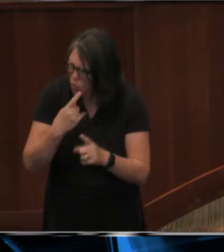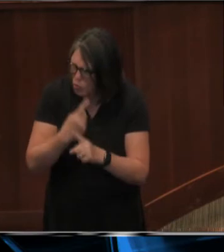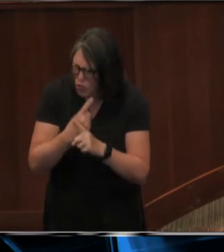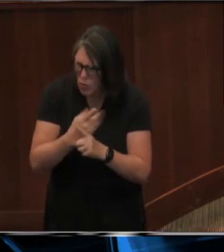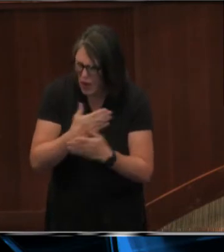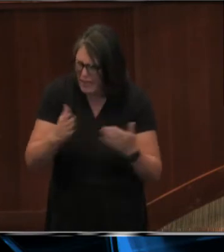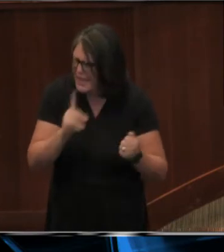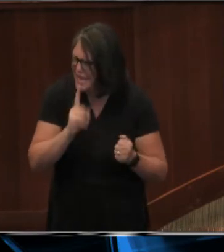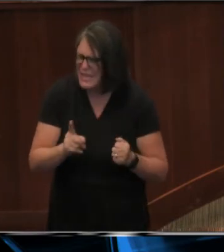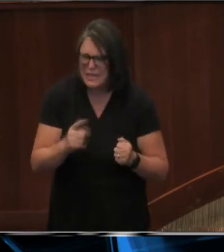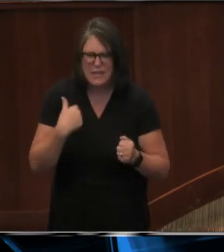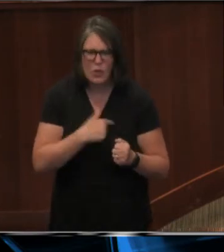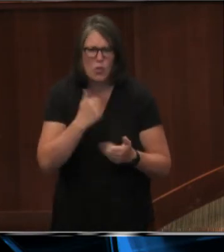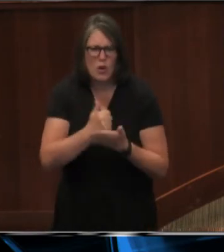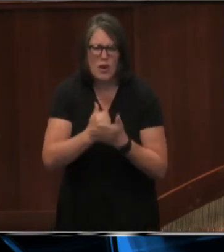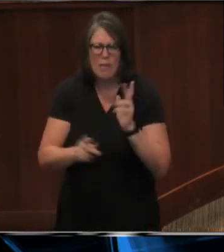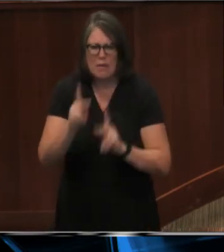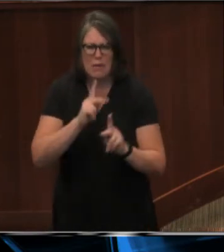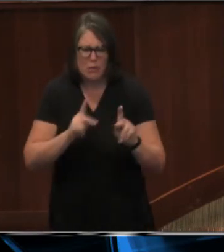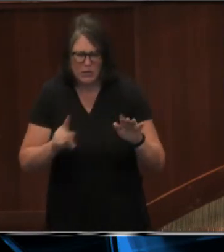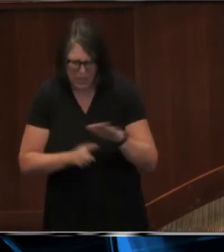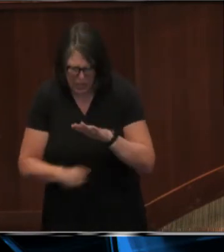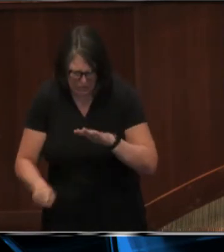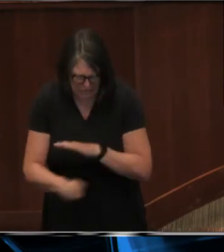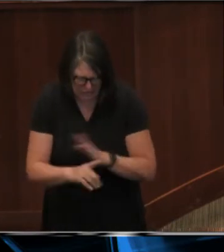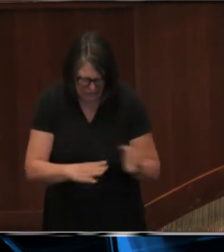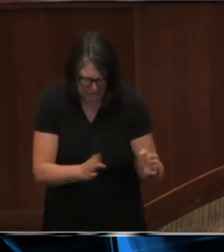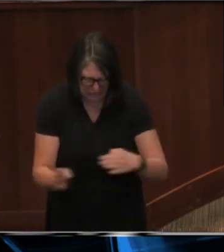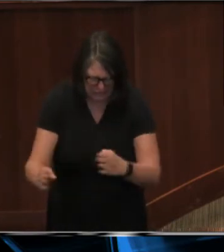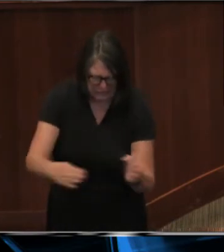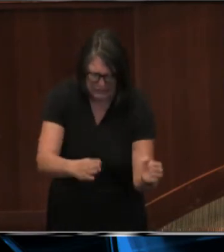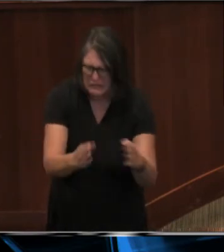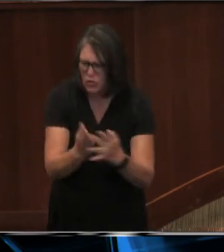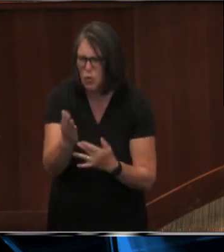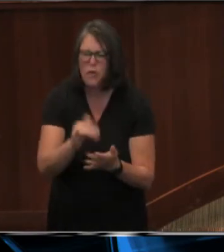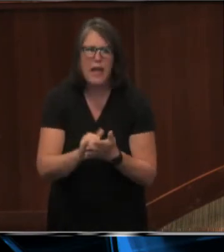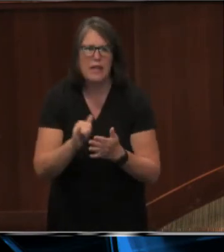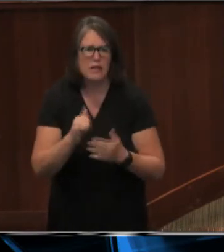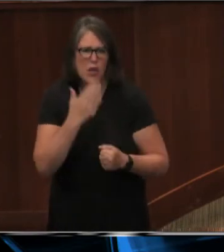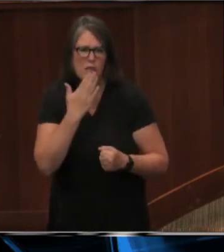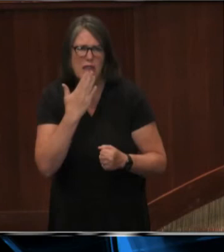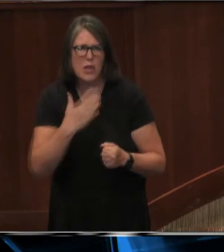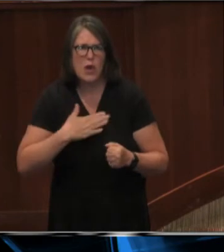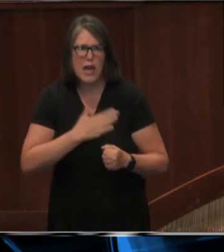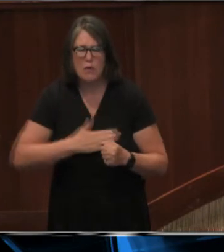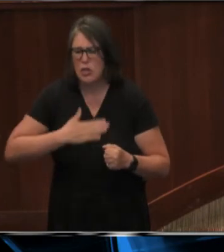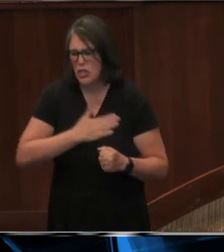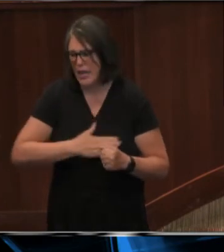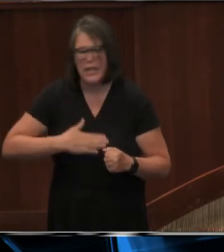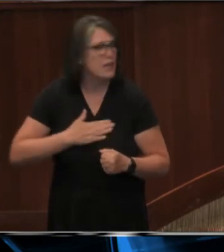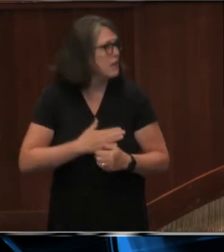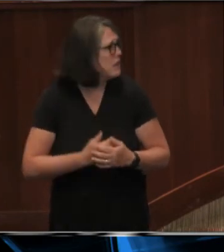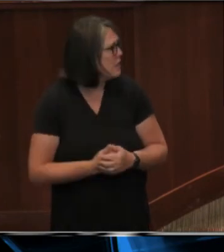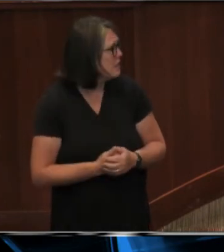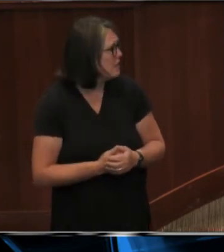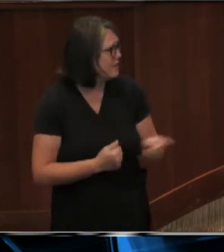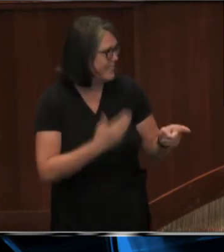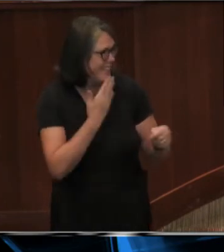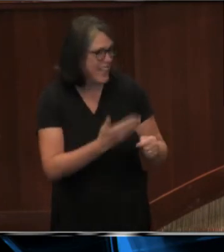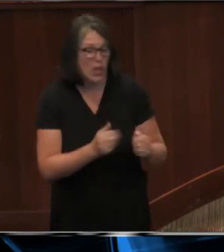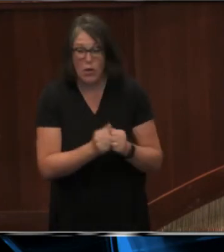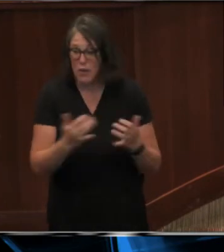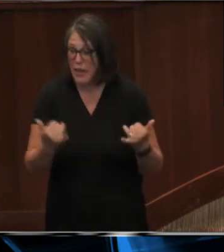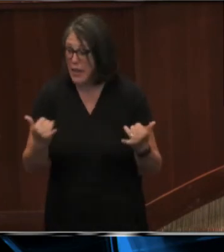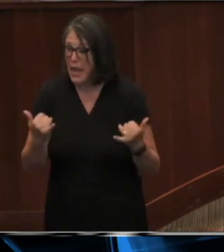and we're helping folks to navigate through that. So thank you so much. I appreciate it. And with